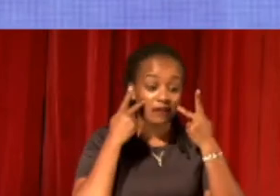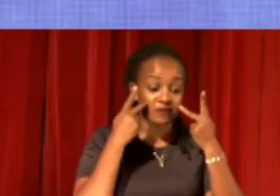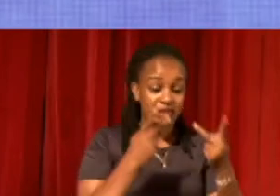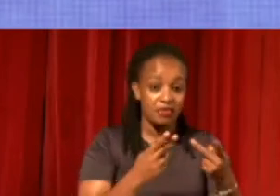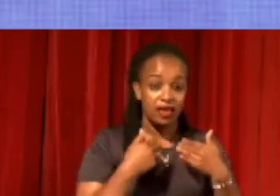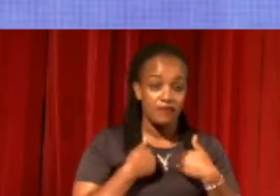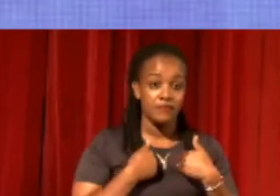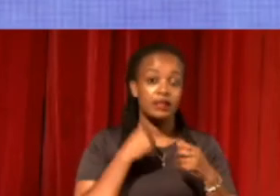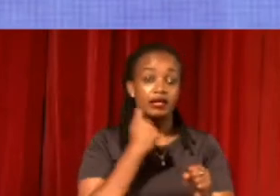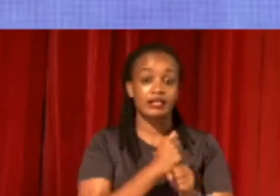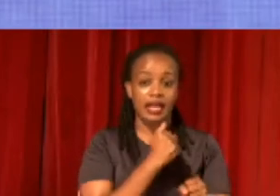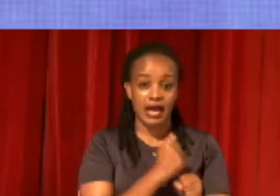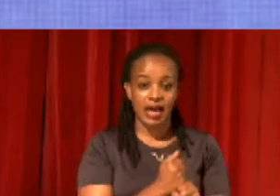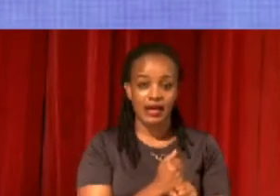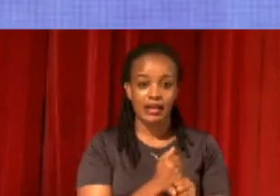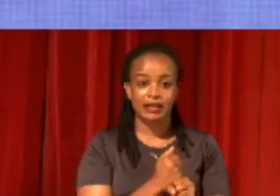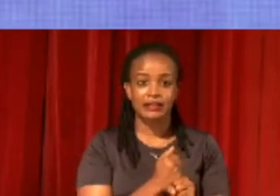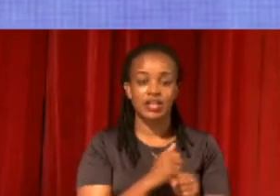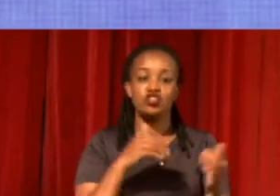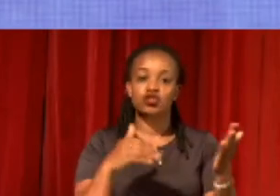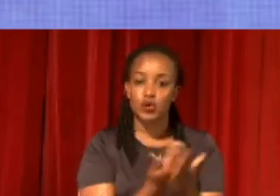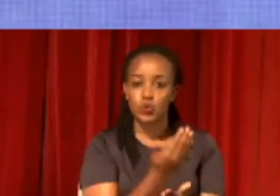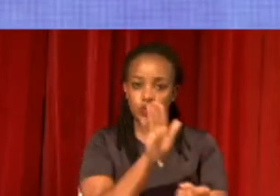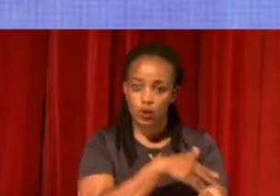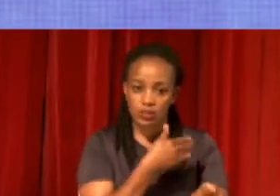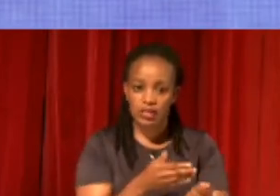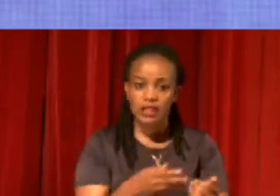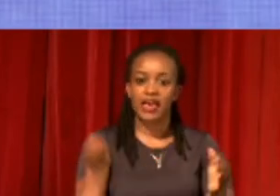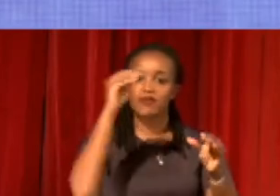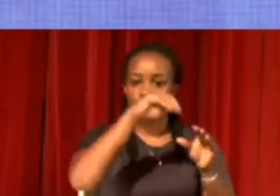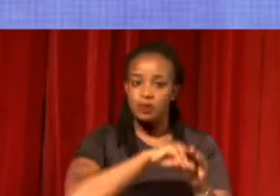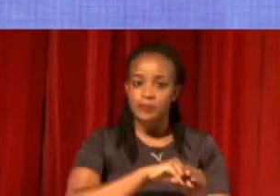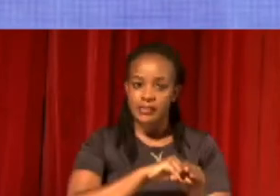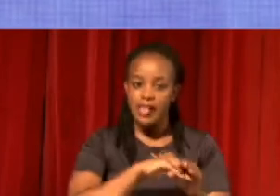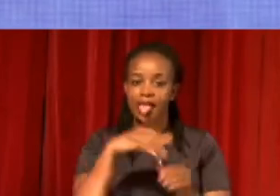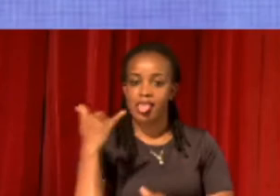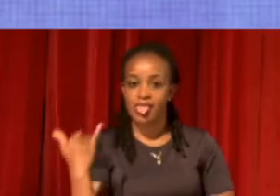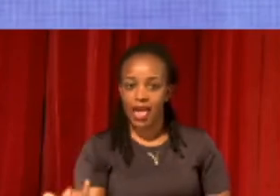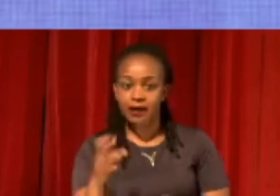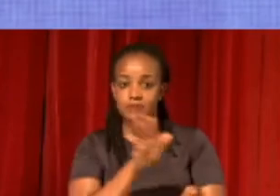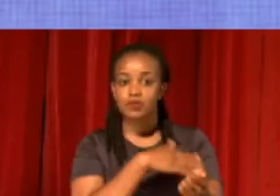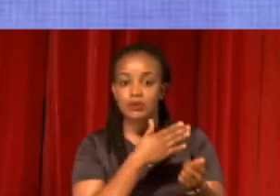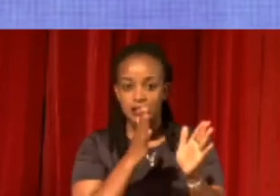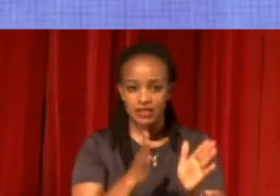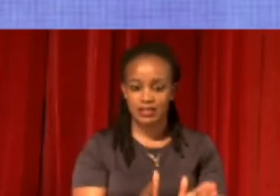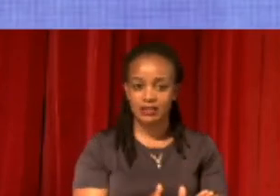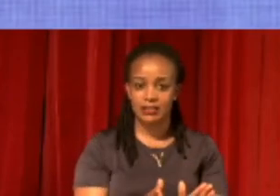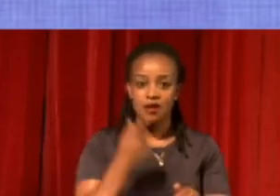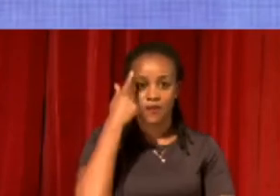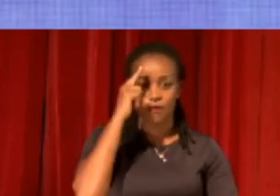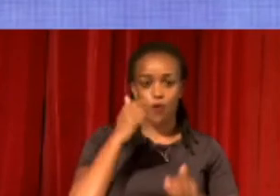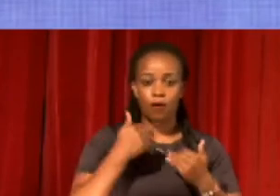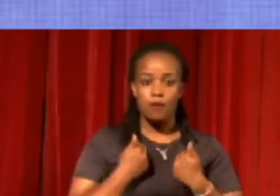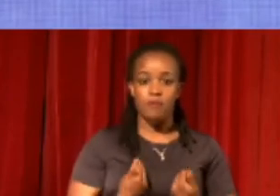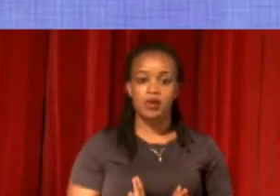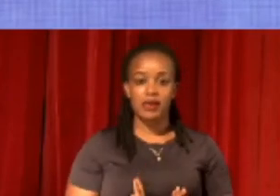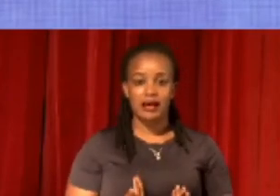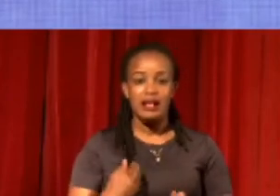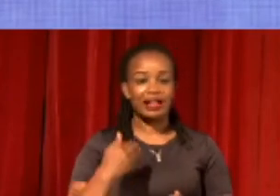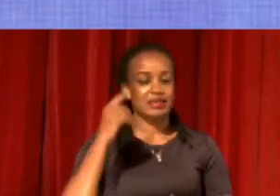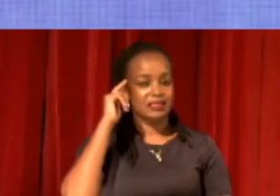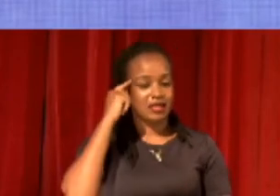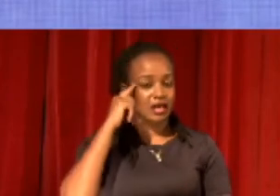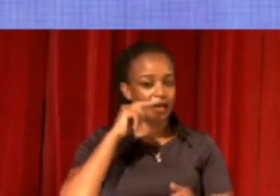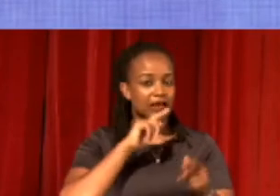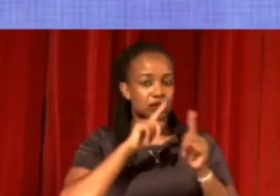You know, they're incorporating young artists. They're doing quite a good job. For me, as moving to the future, I